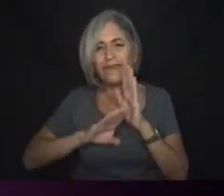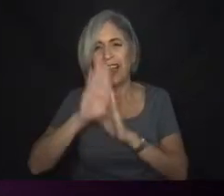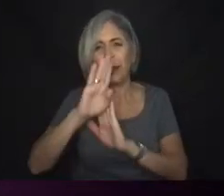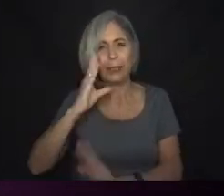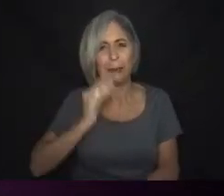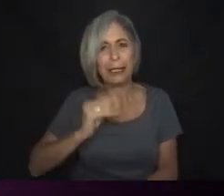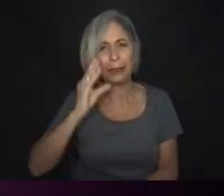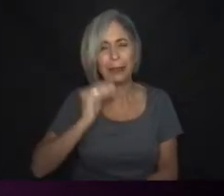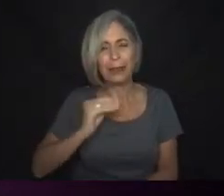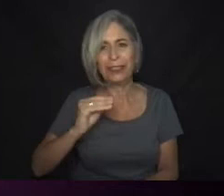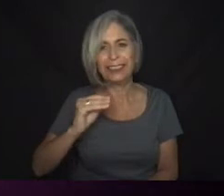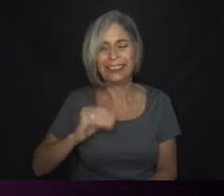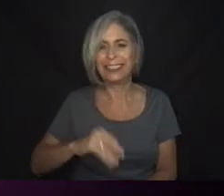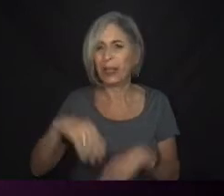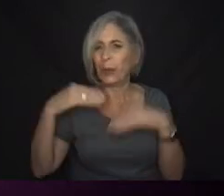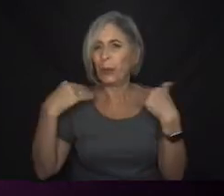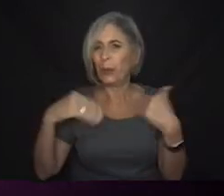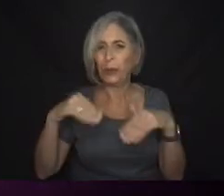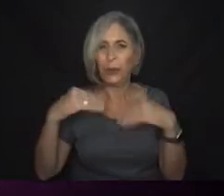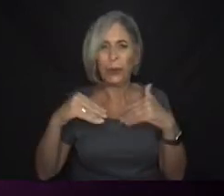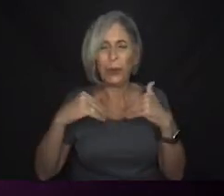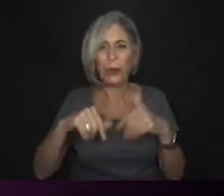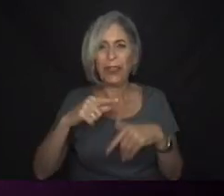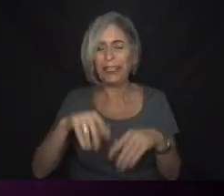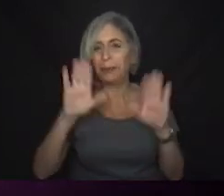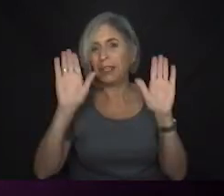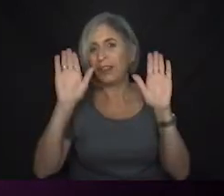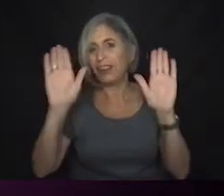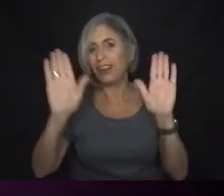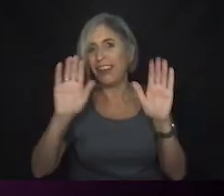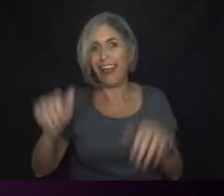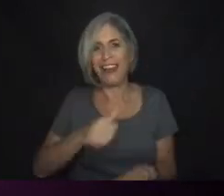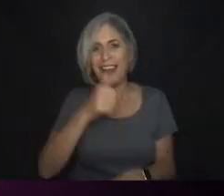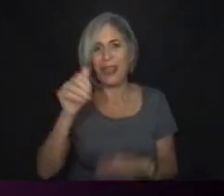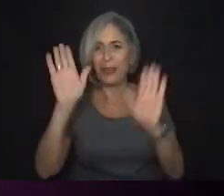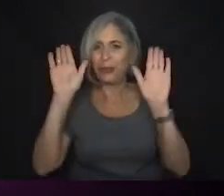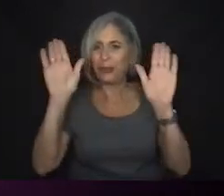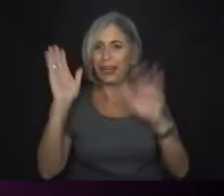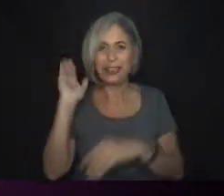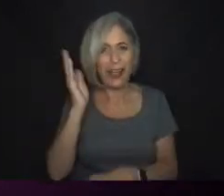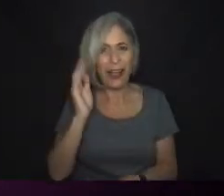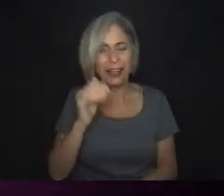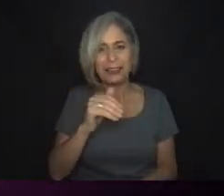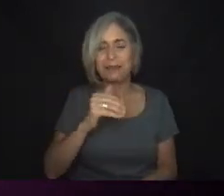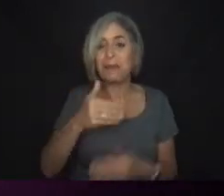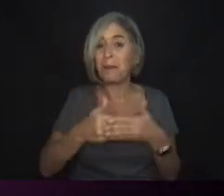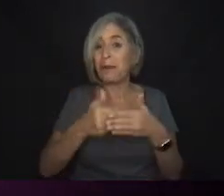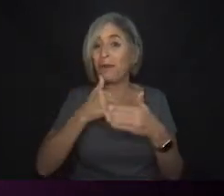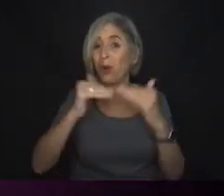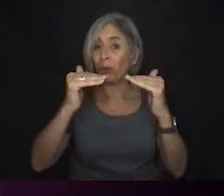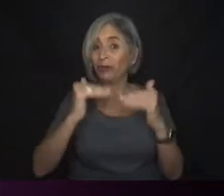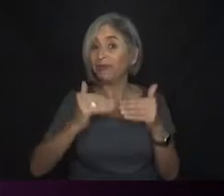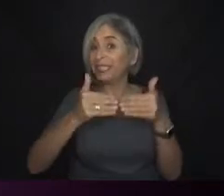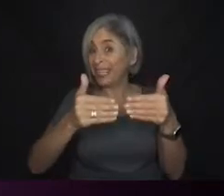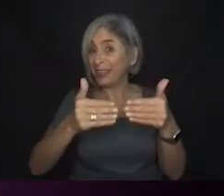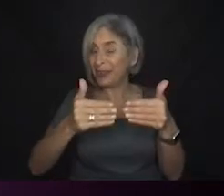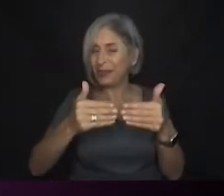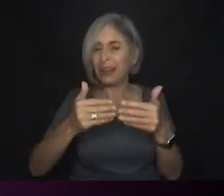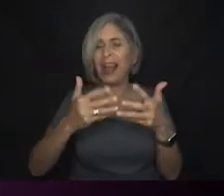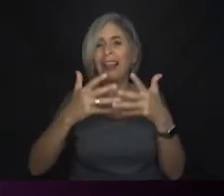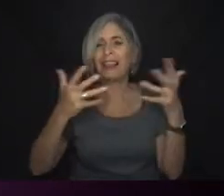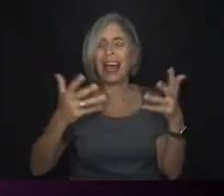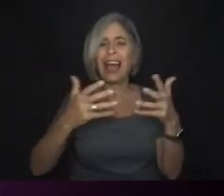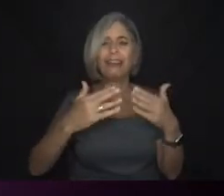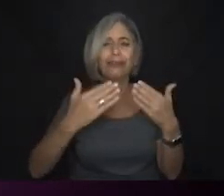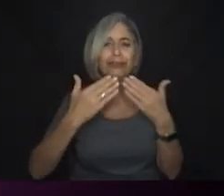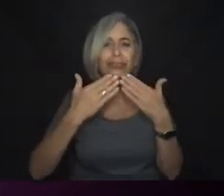amazing developer experience talks. This will be one of them. And before we move further, though, like a lot of talks end with a